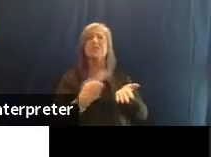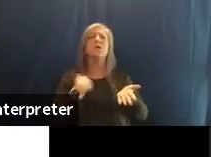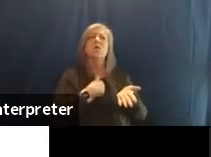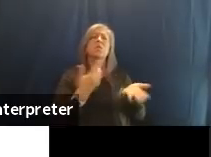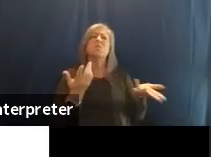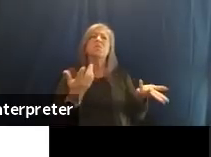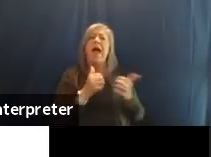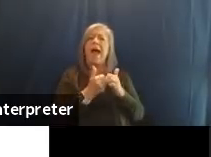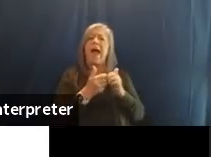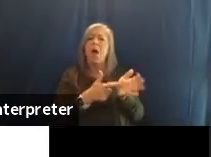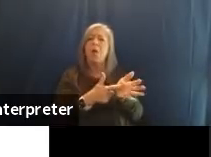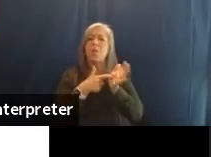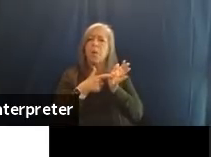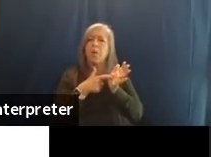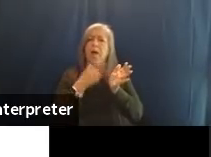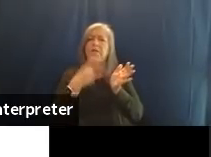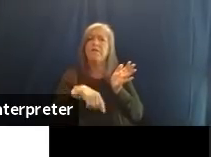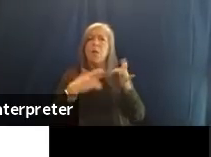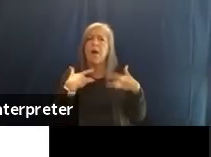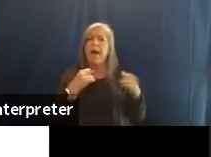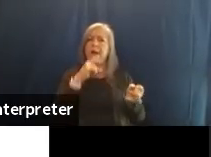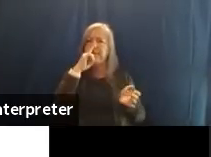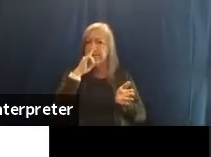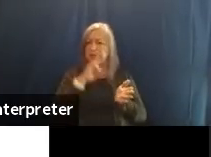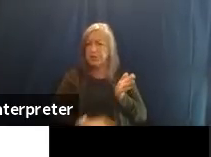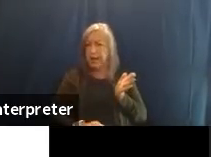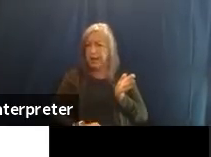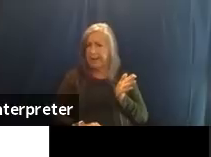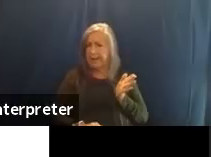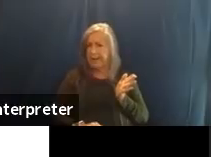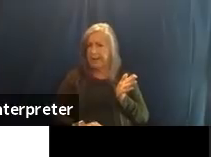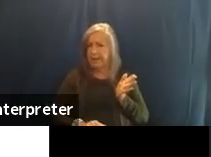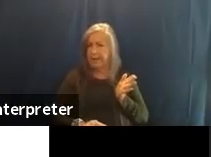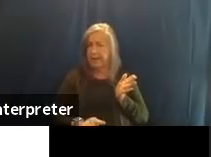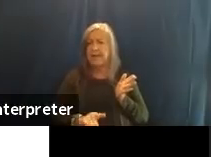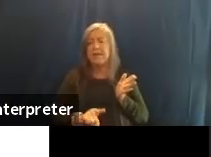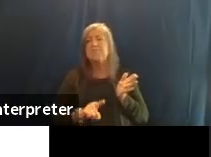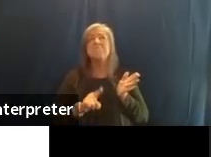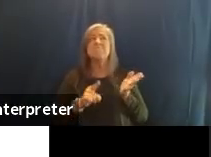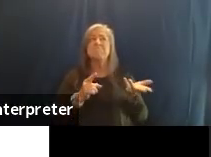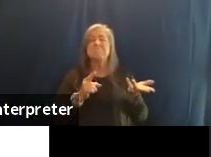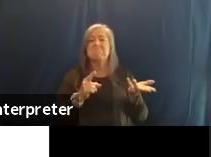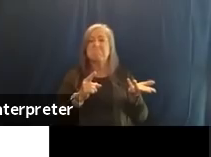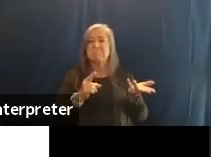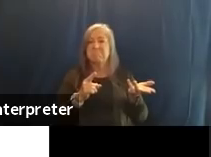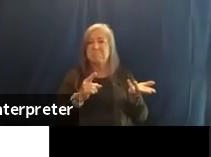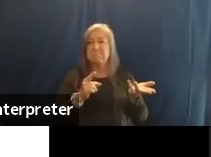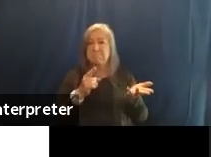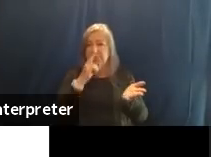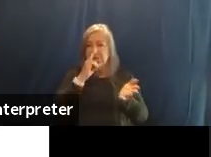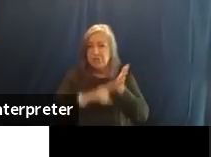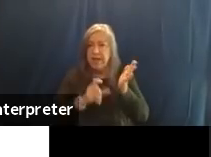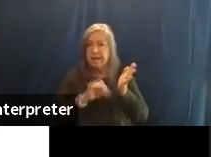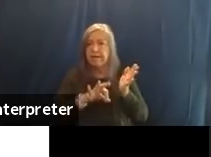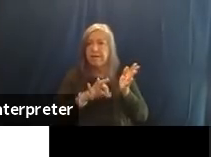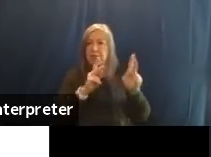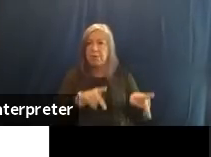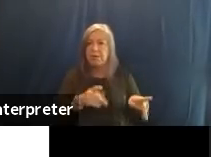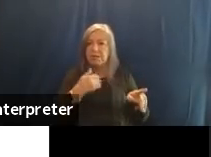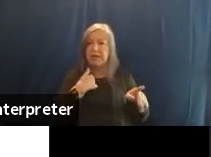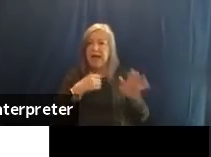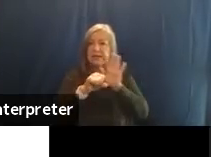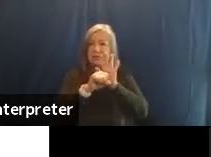the building to say whether or not they've had some symptoms of COVID. Can you talk to us